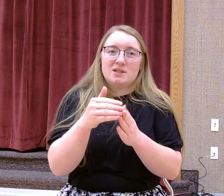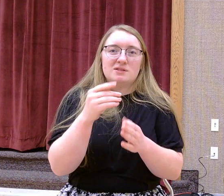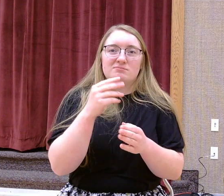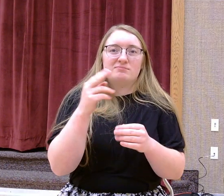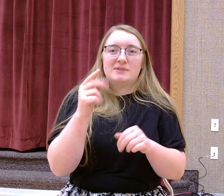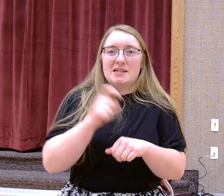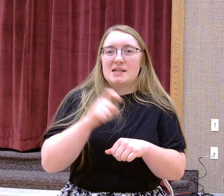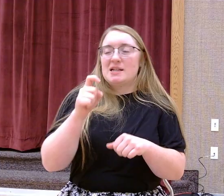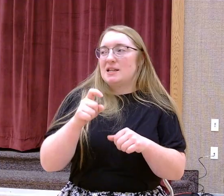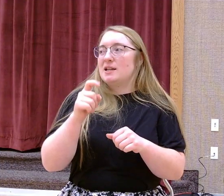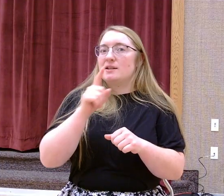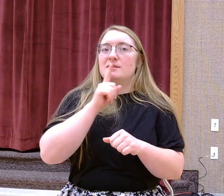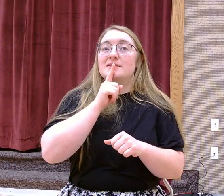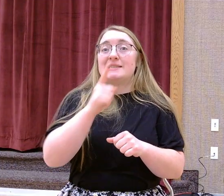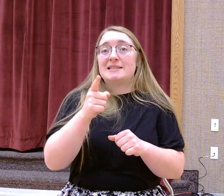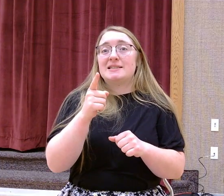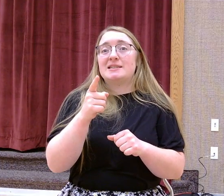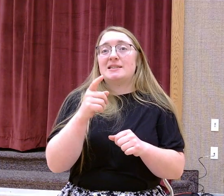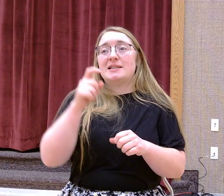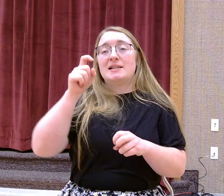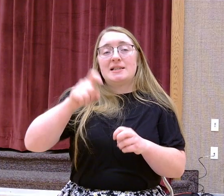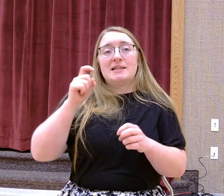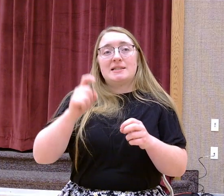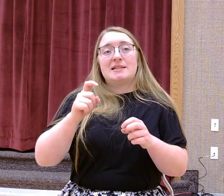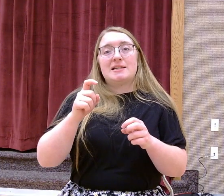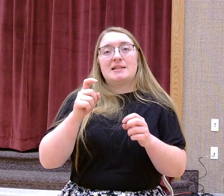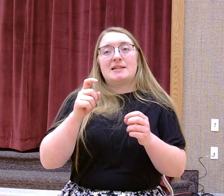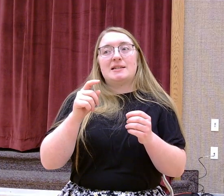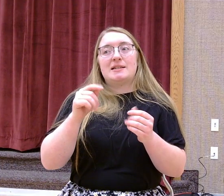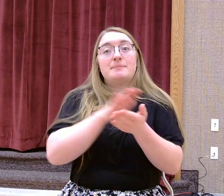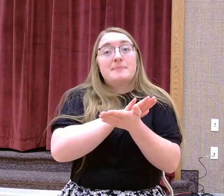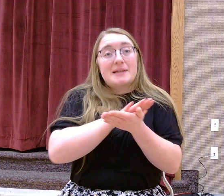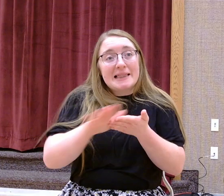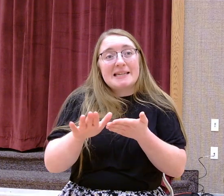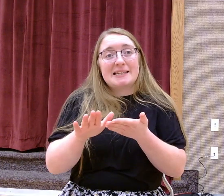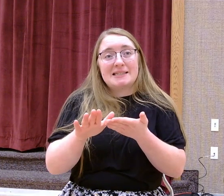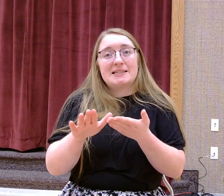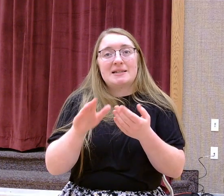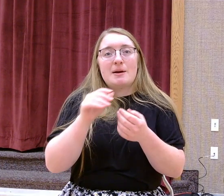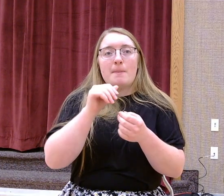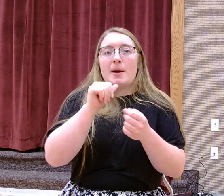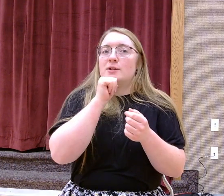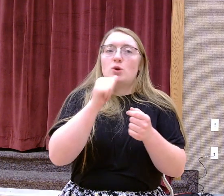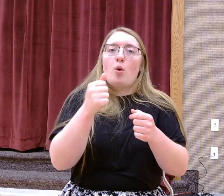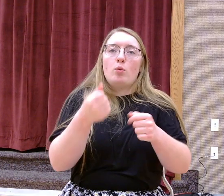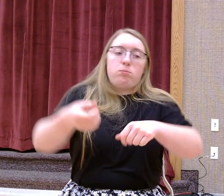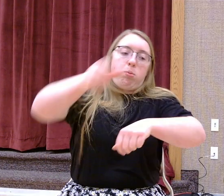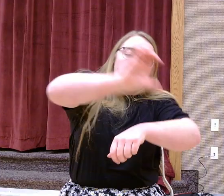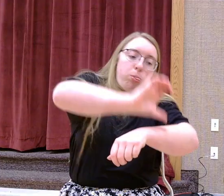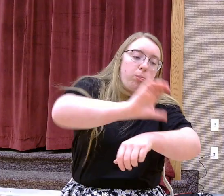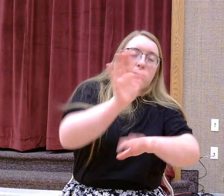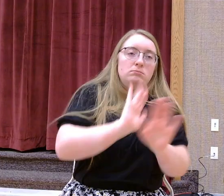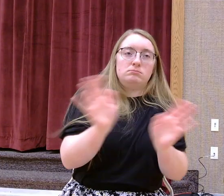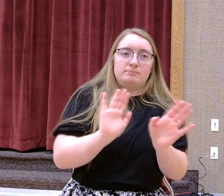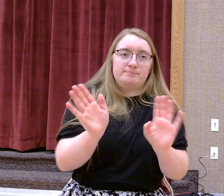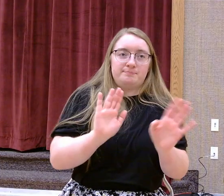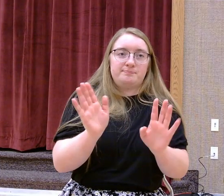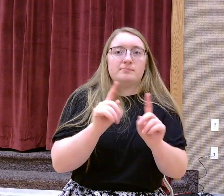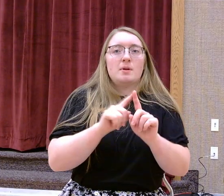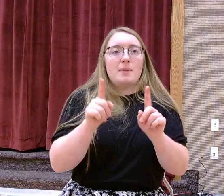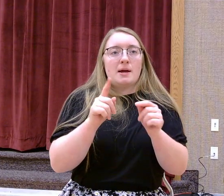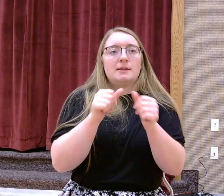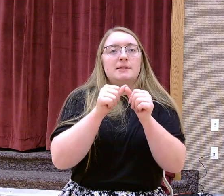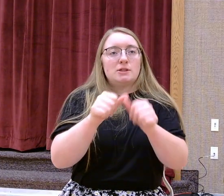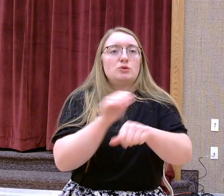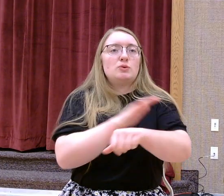as possible. But don't be pouring anything into those wounds if they're that deep. And again, great advice is keep the injured